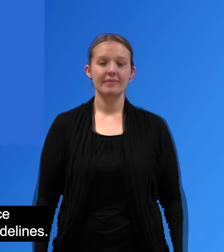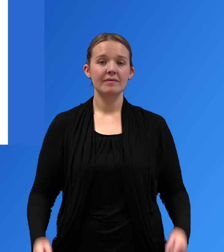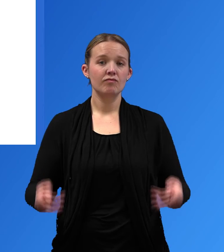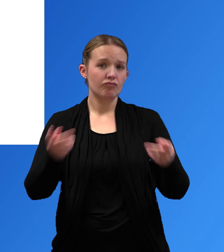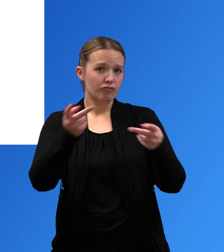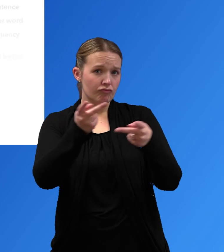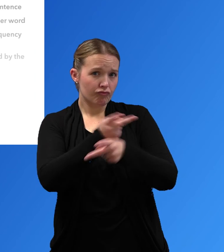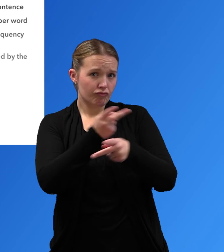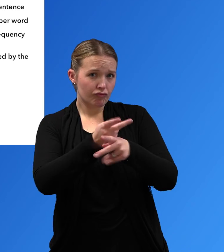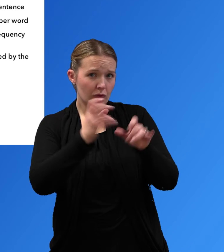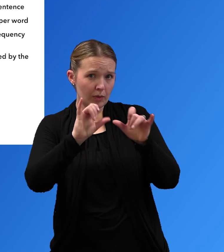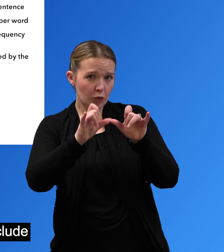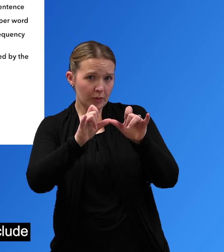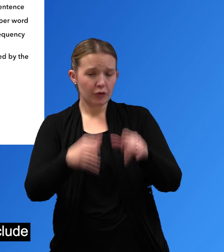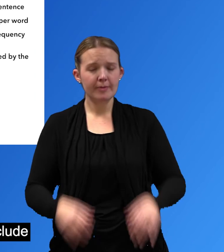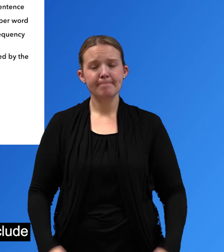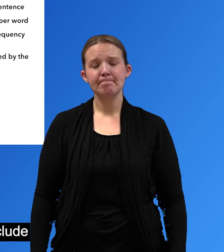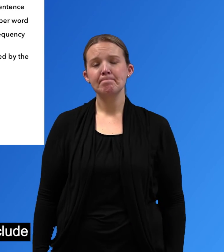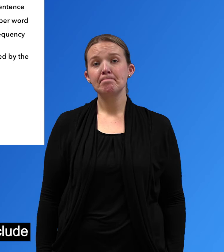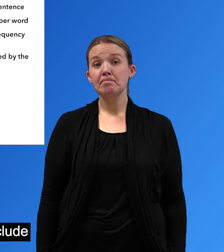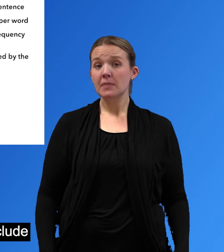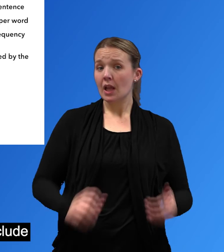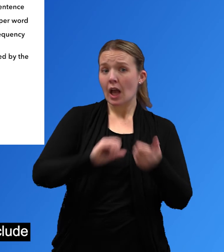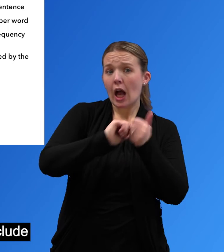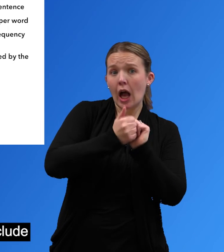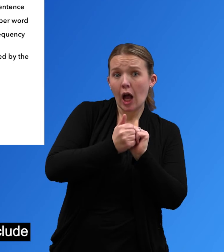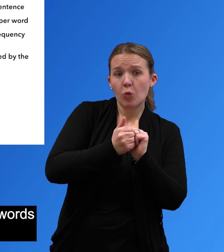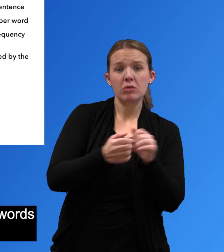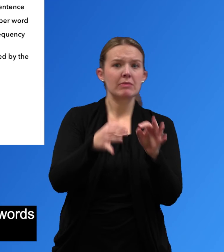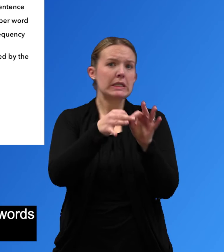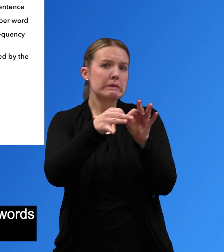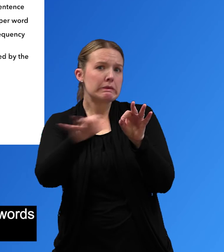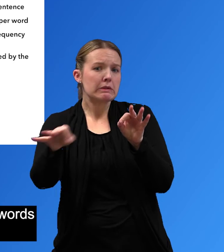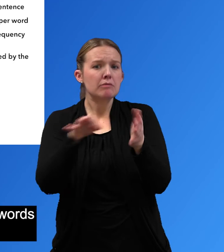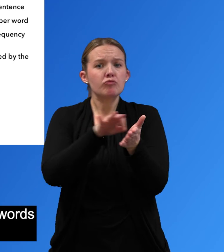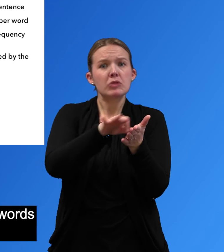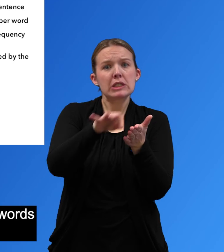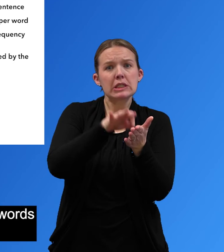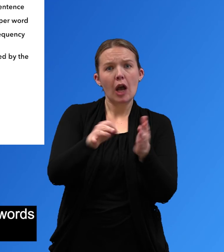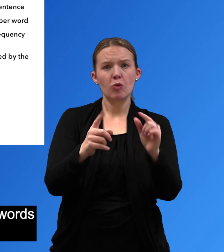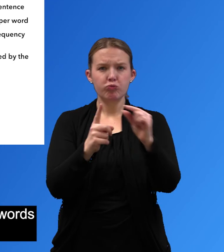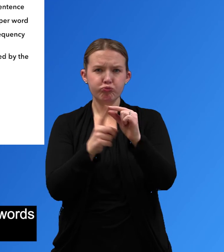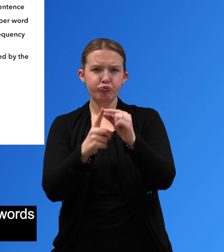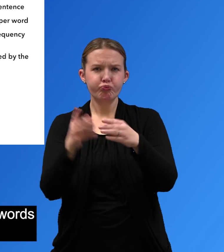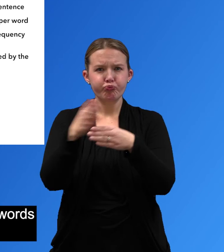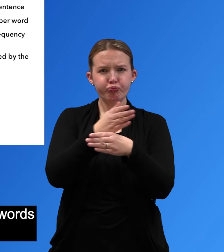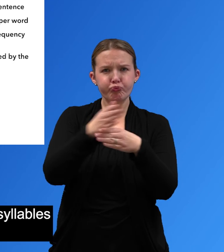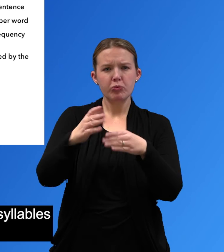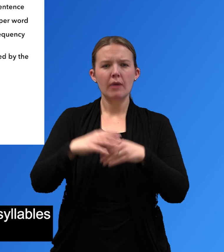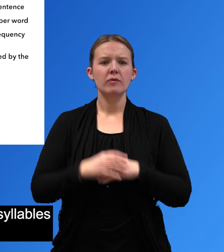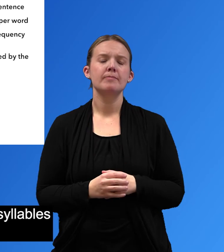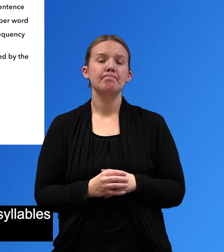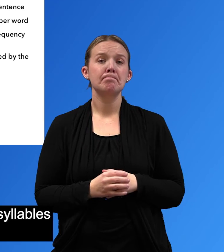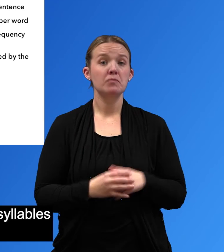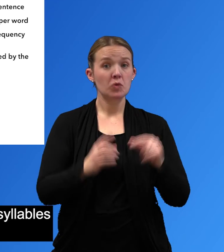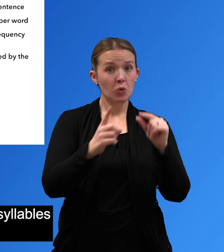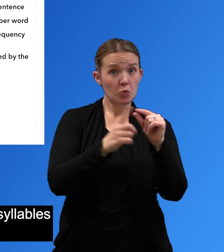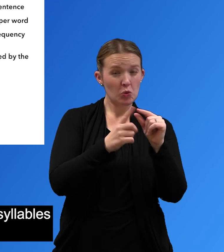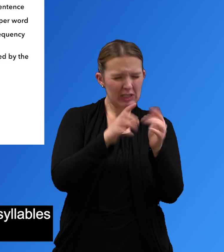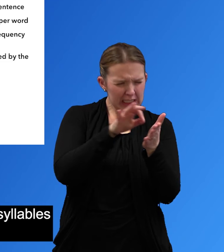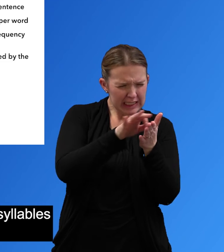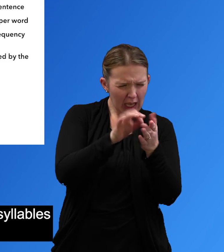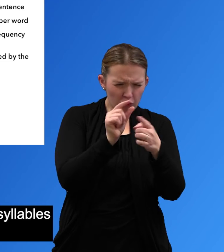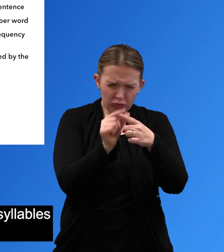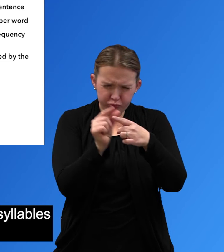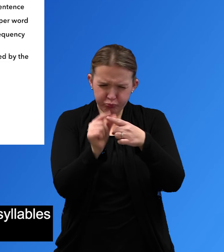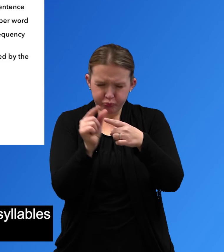Compute metrics. Compute metrics include the average number of words per sentence, the average number of syllables per